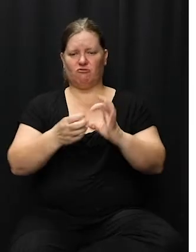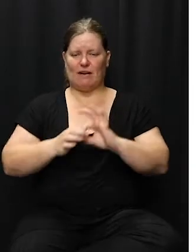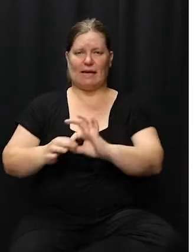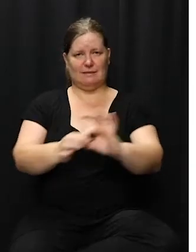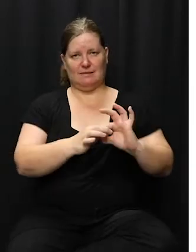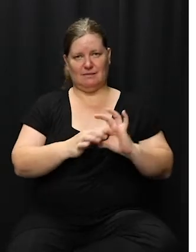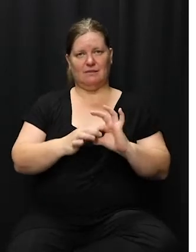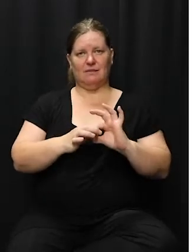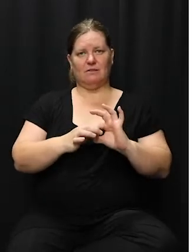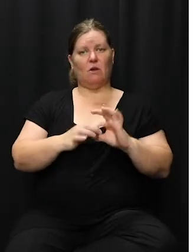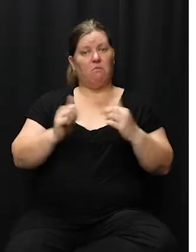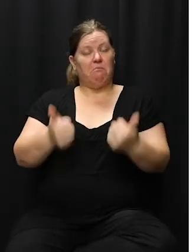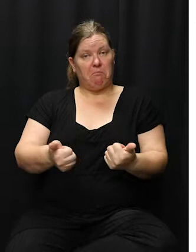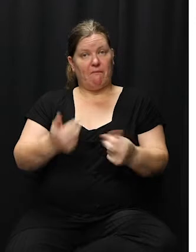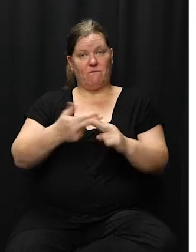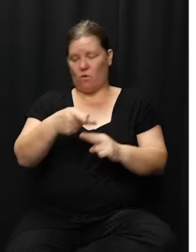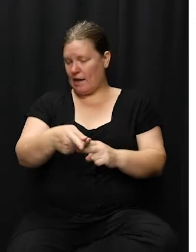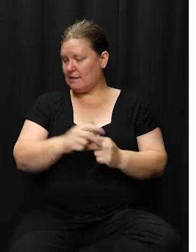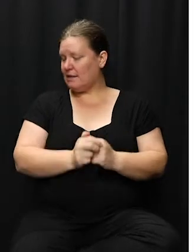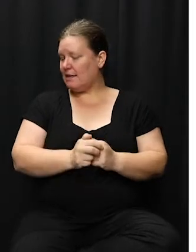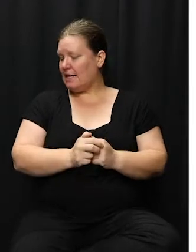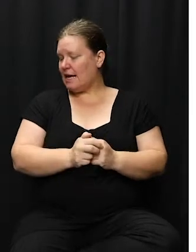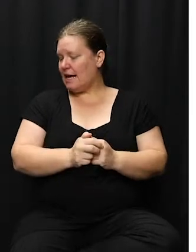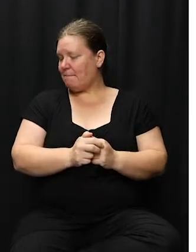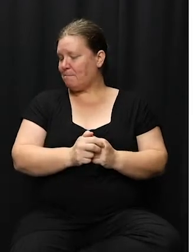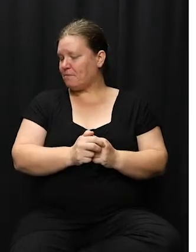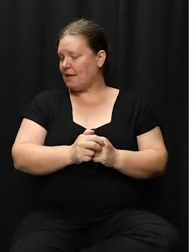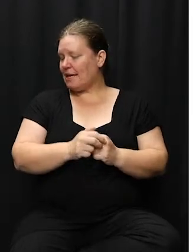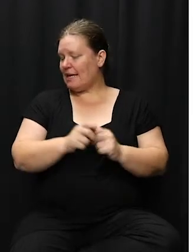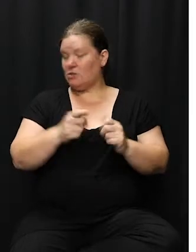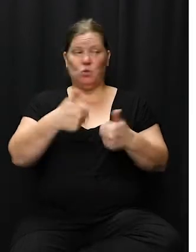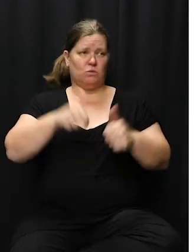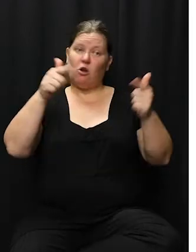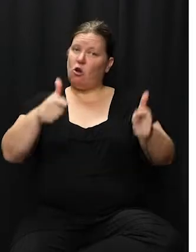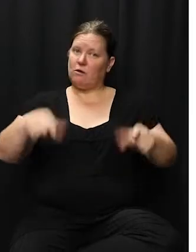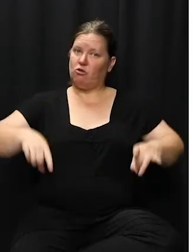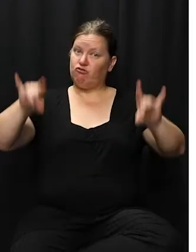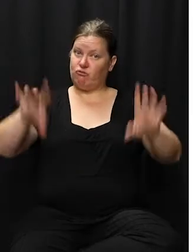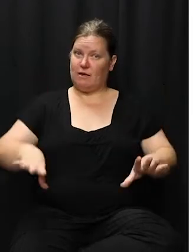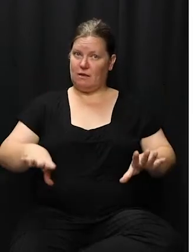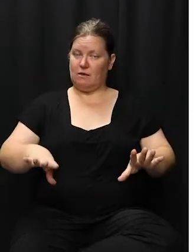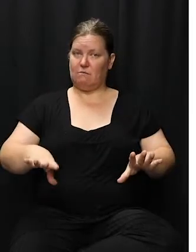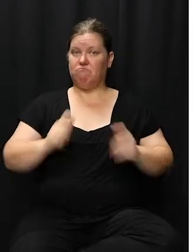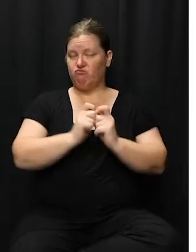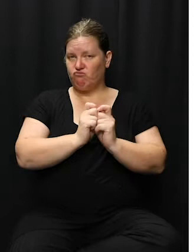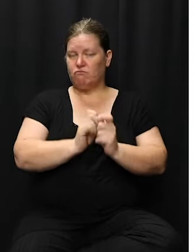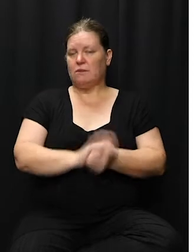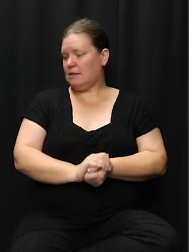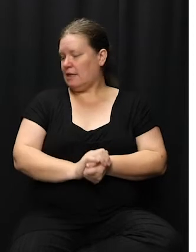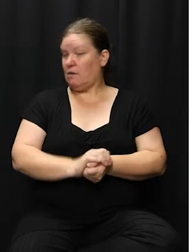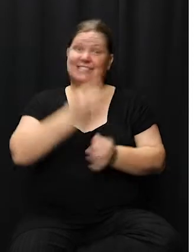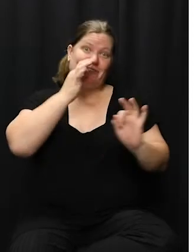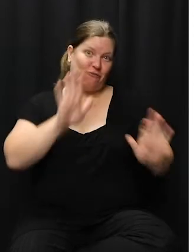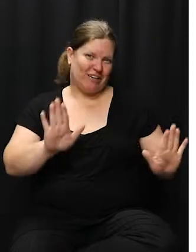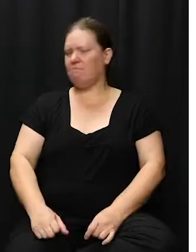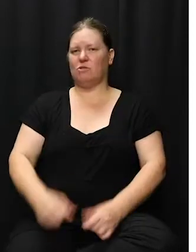So I think, you know, it's a very good tool for that reason. It's used a lot around Australia and it's very valuable, and it's free.